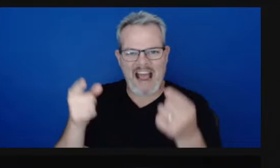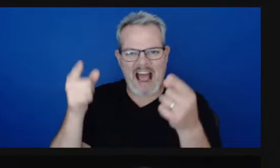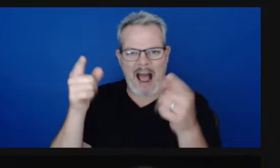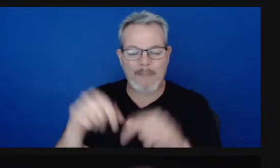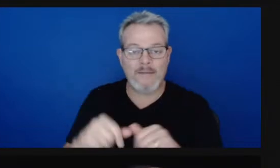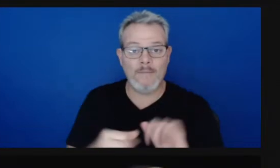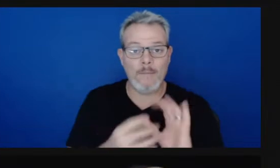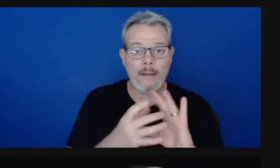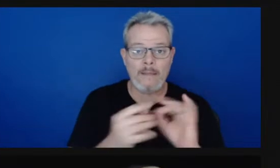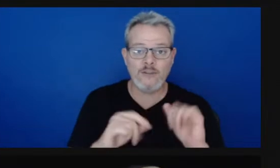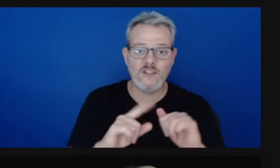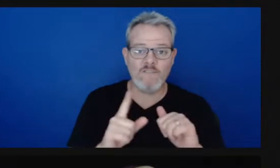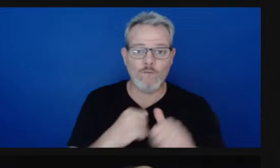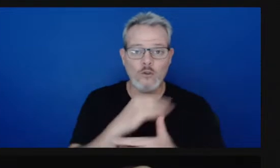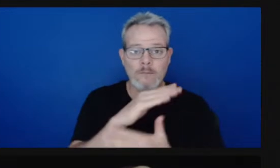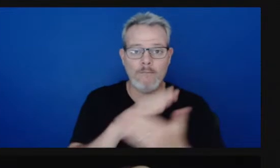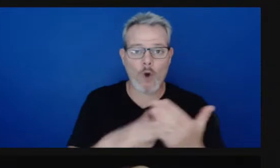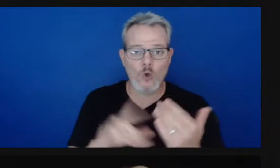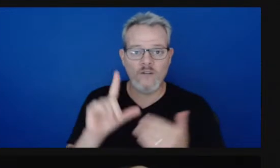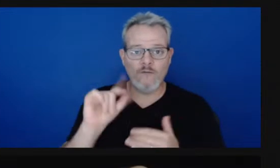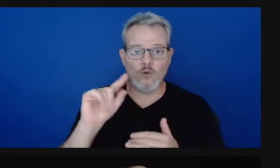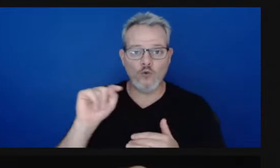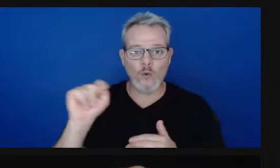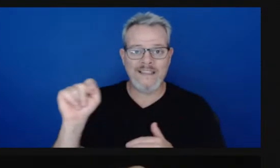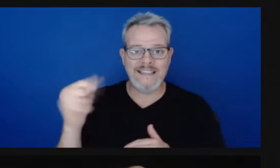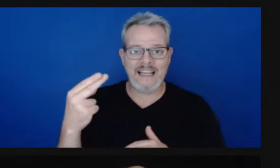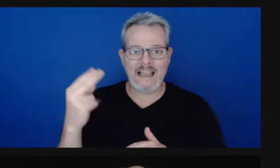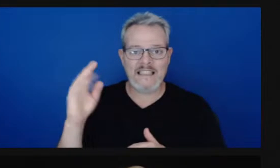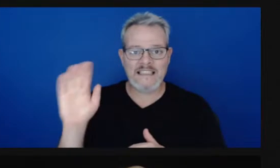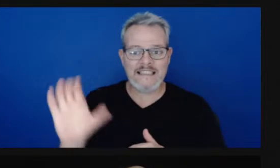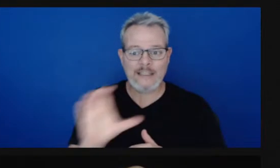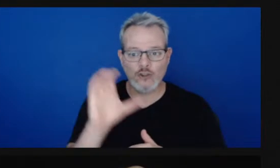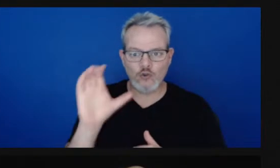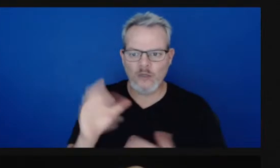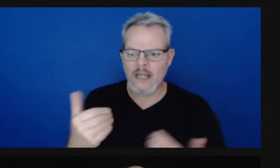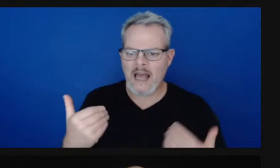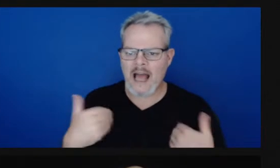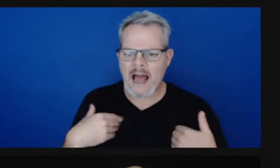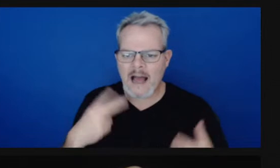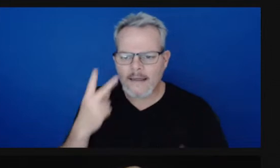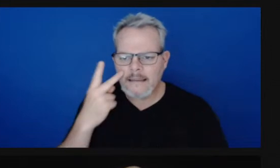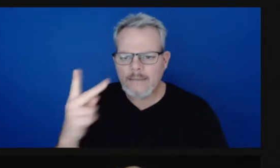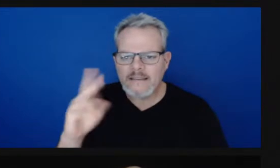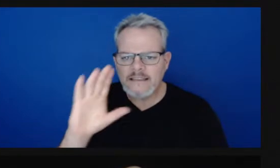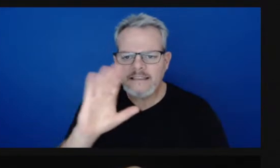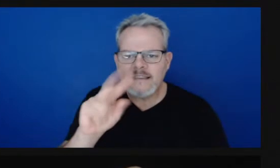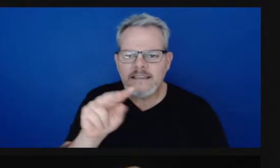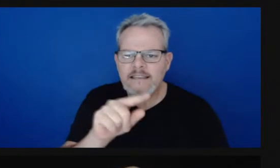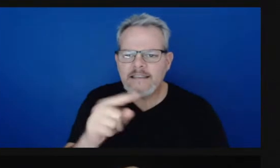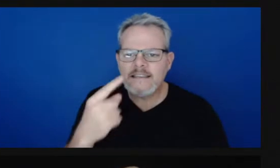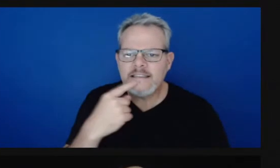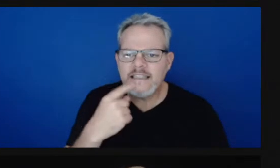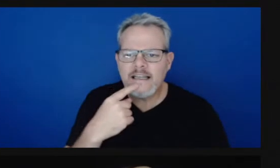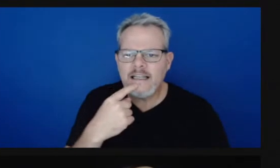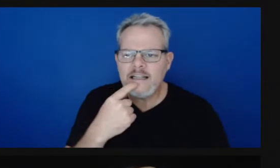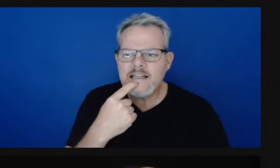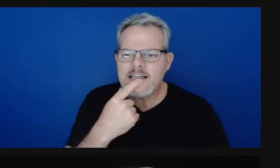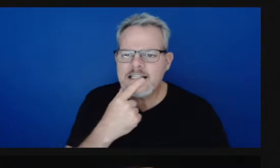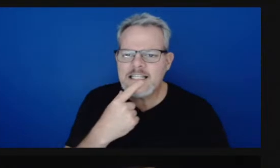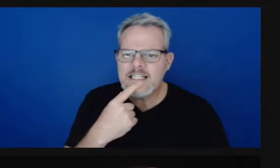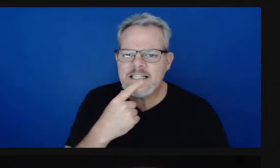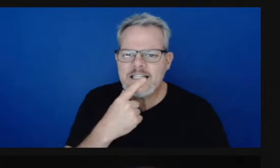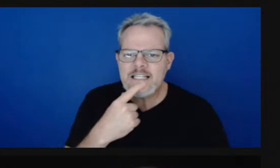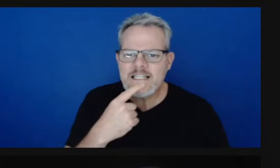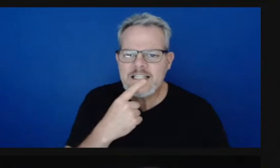20th century had, let's see here, what do they say? Only the first half of